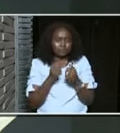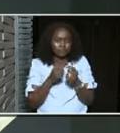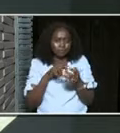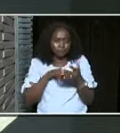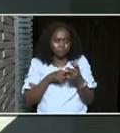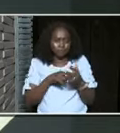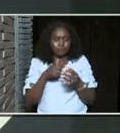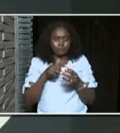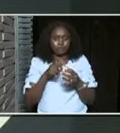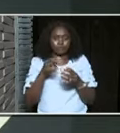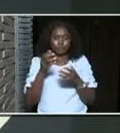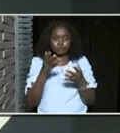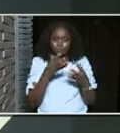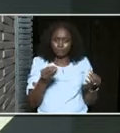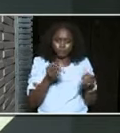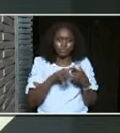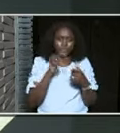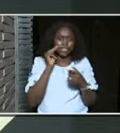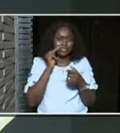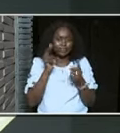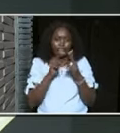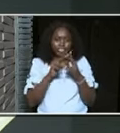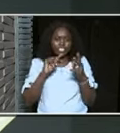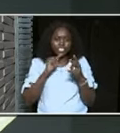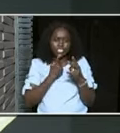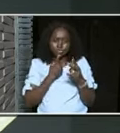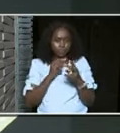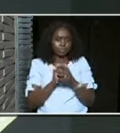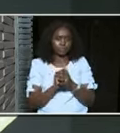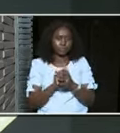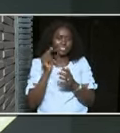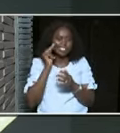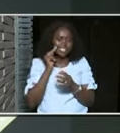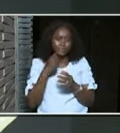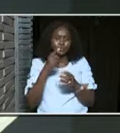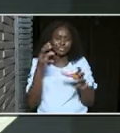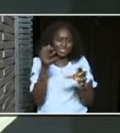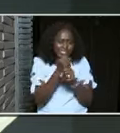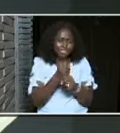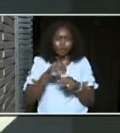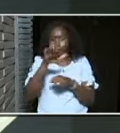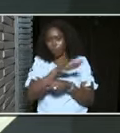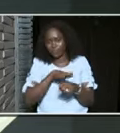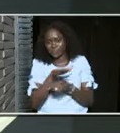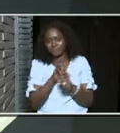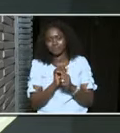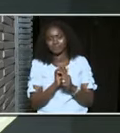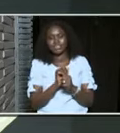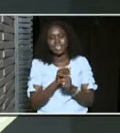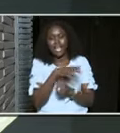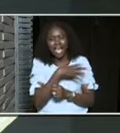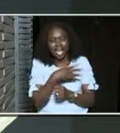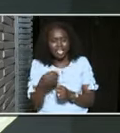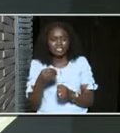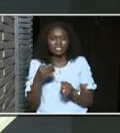very serious Nigerians who would take over and, of course, run